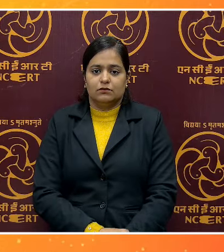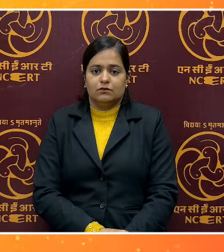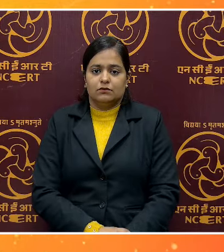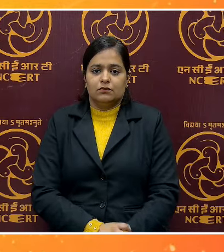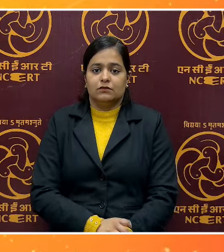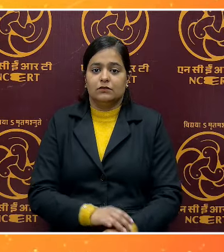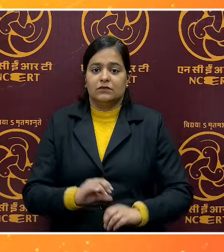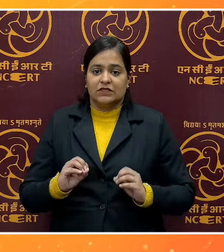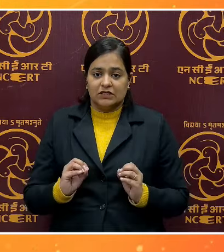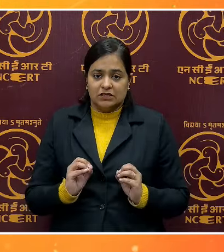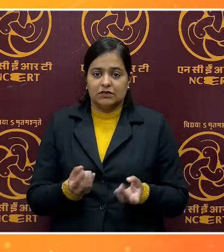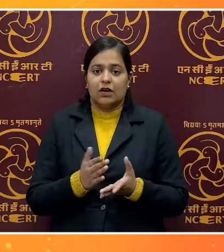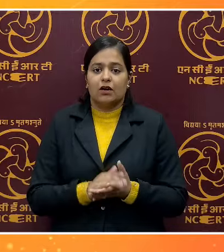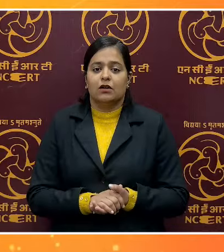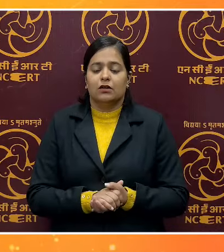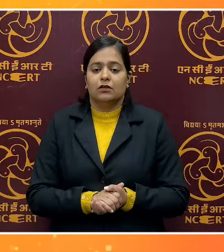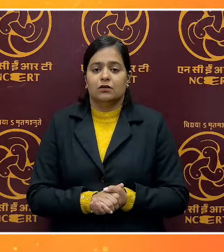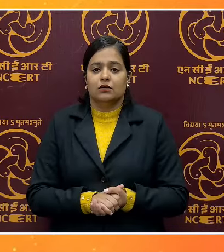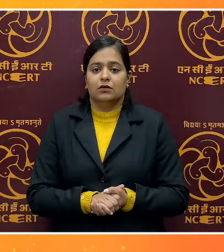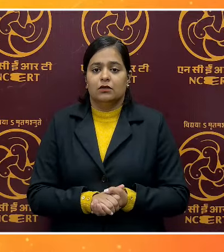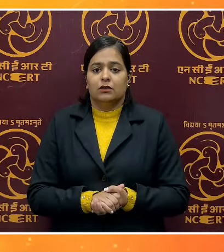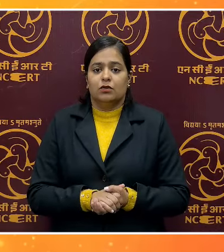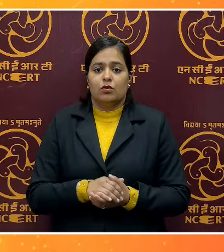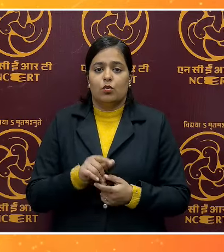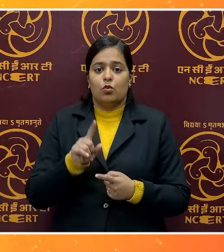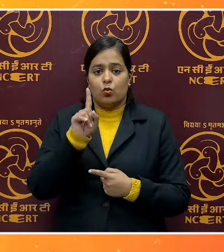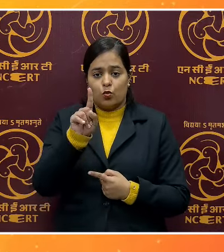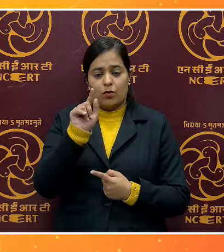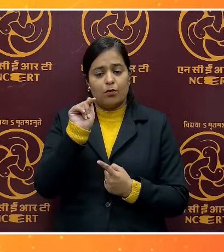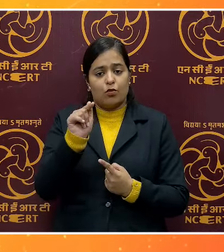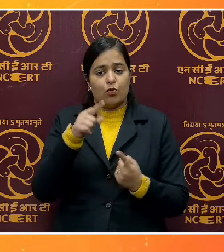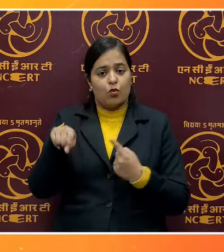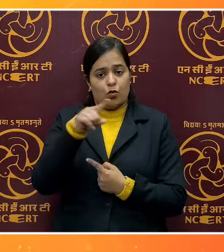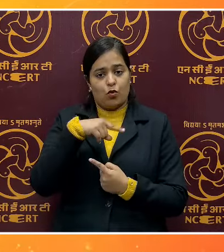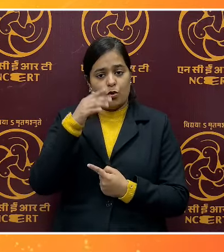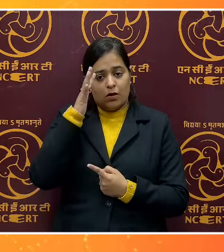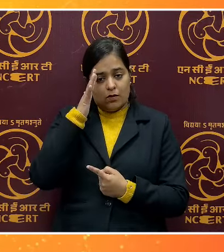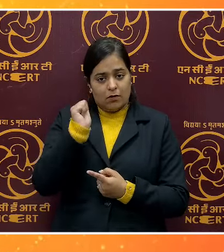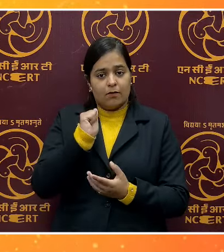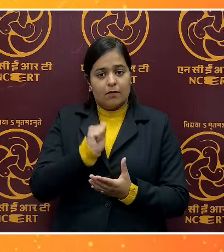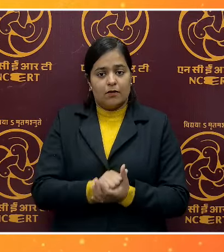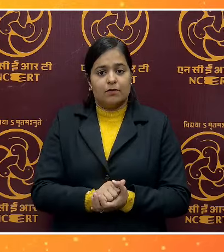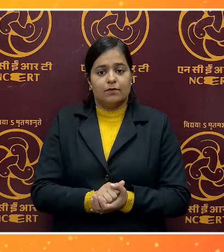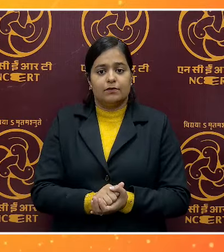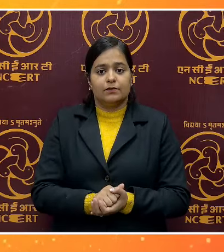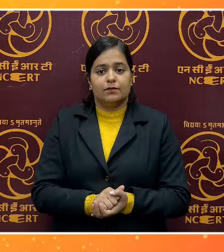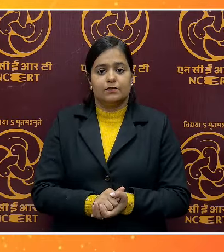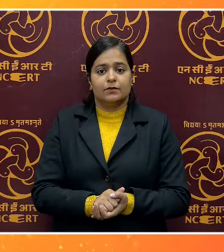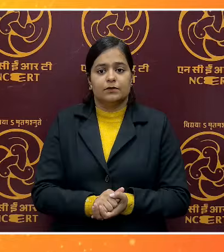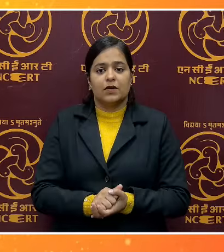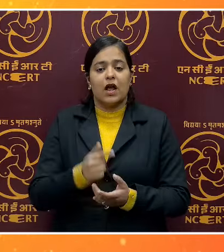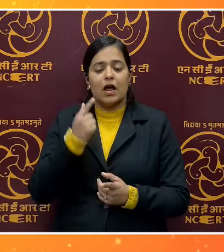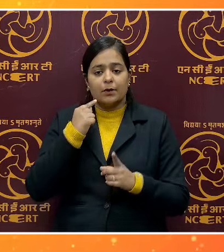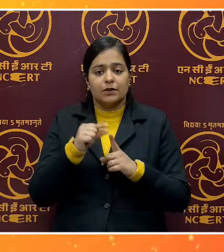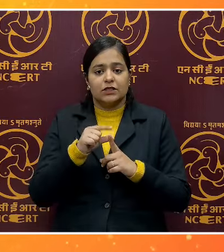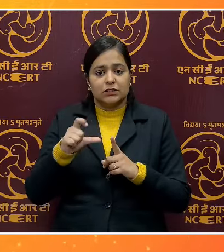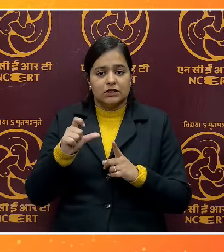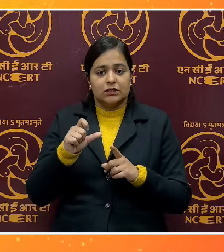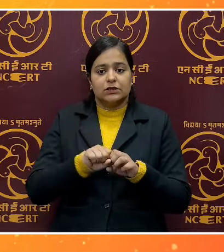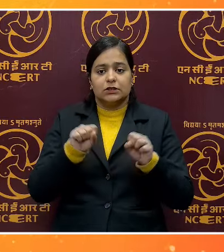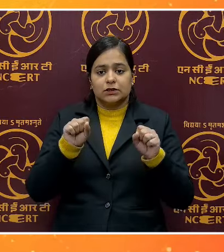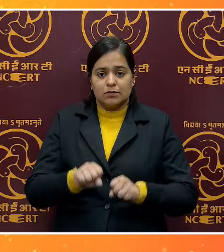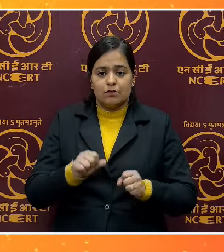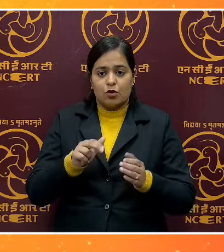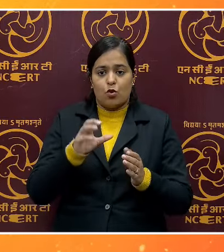Before starting, one point we must notate that IUPAC system in organic and